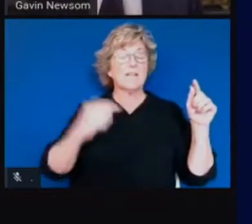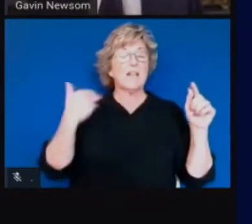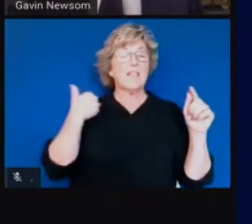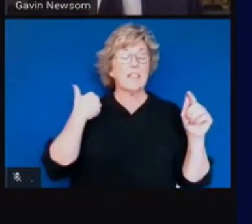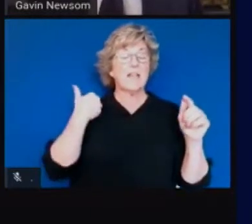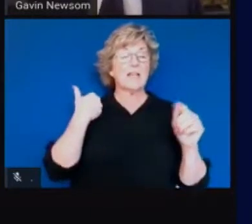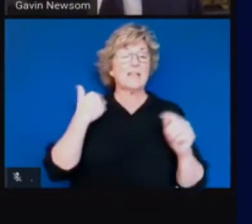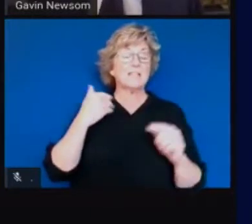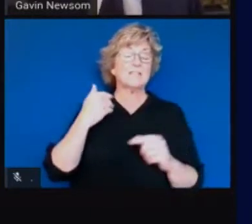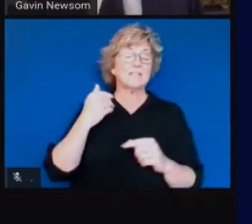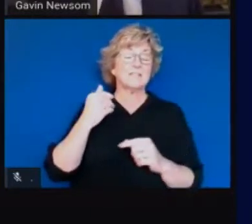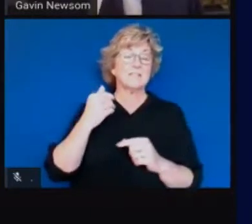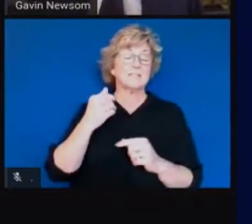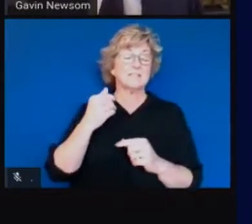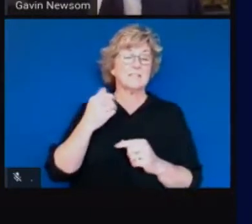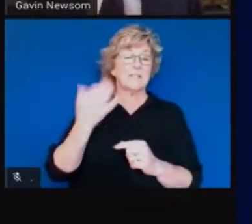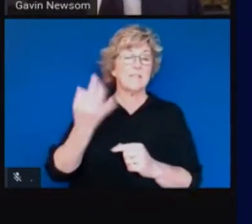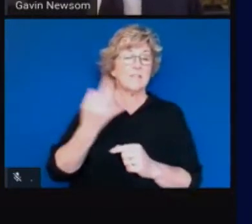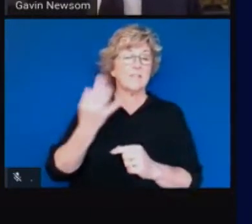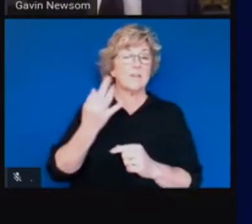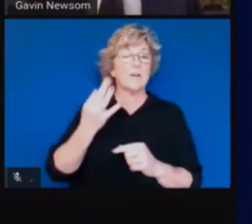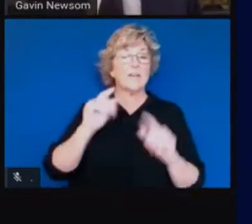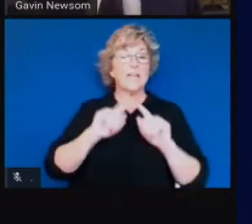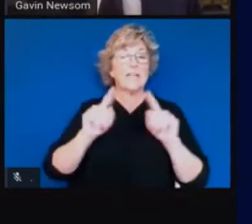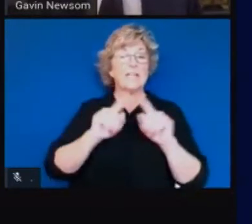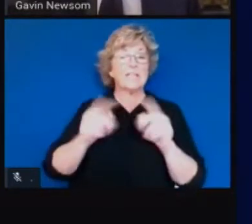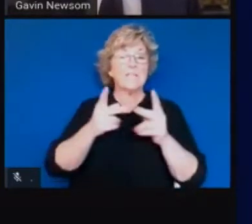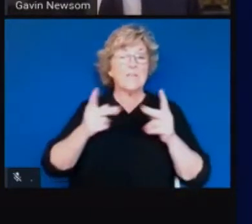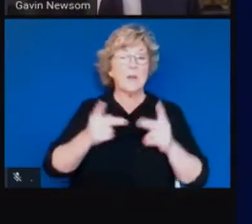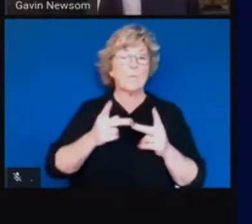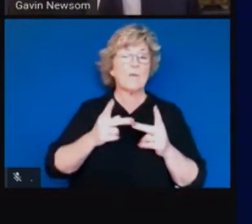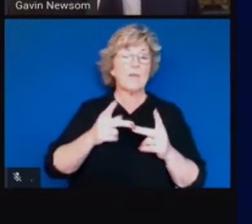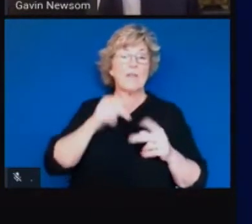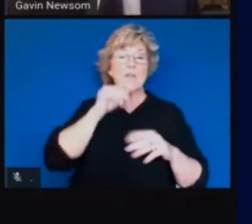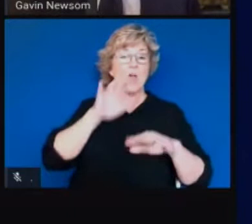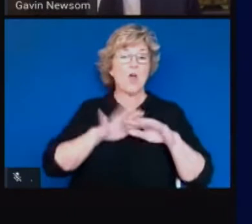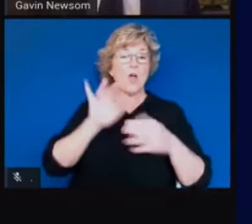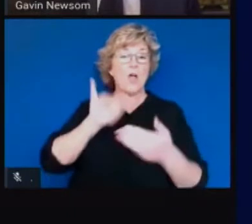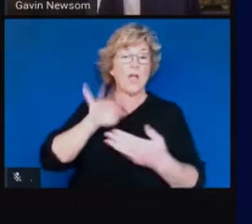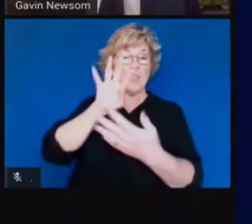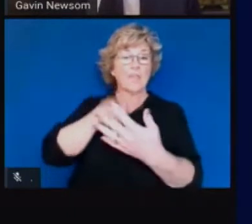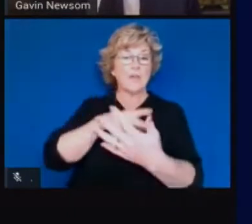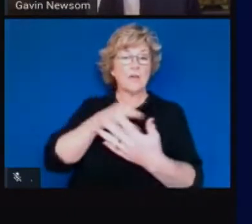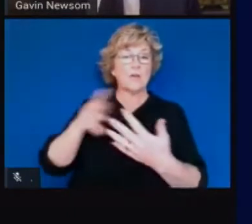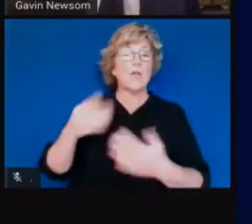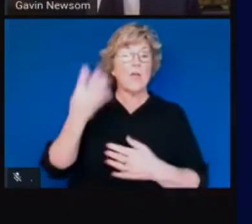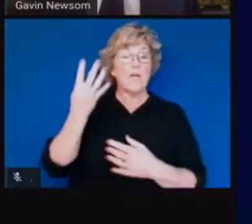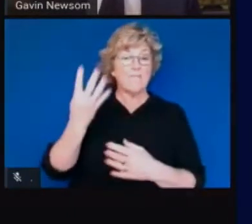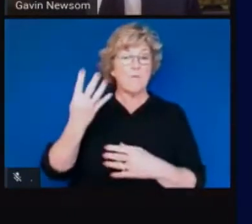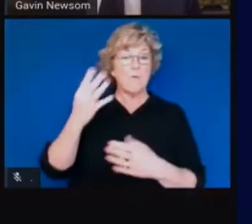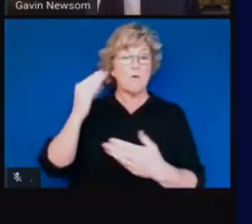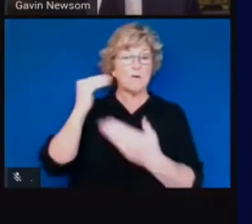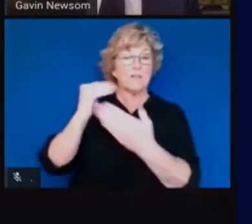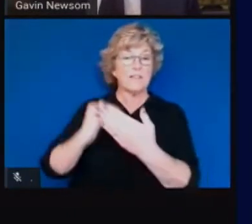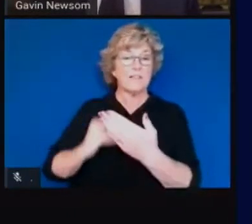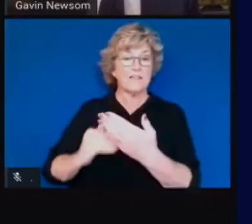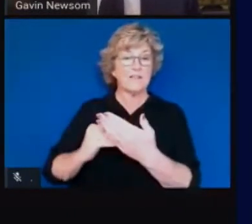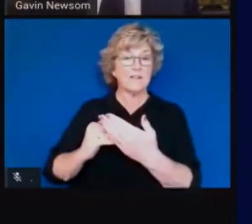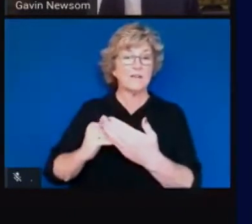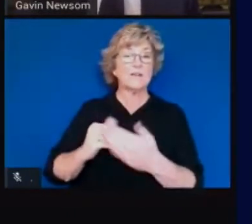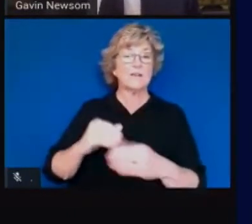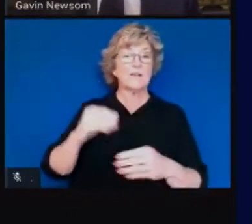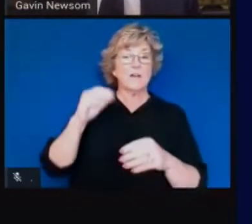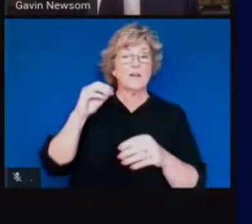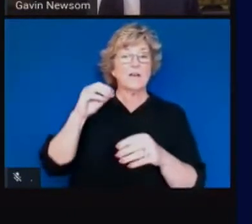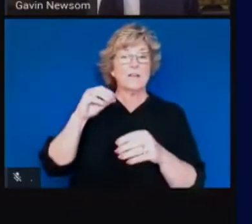the warm status on a number of sites that are not on this screen, though the 4 sites that are up on the screen are not only in warm